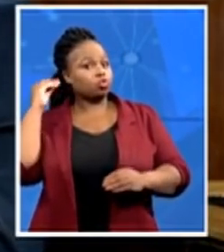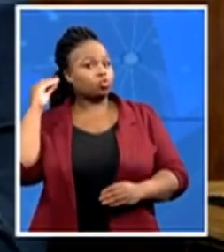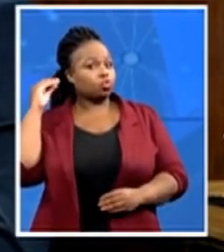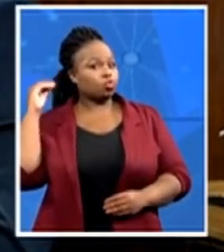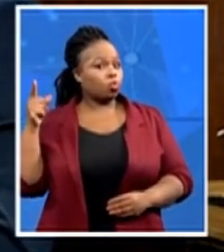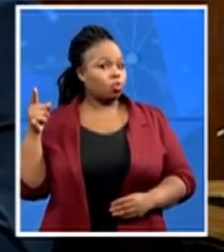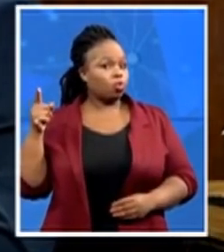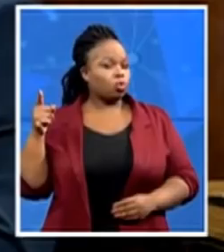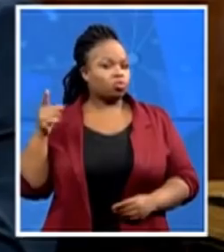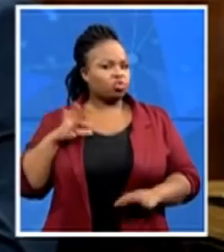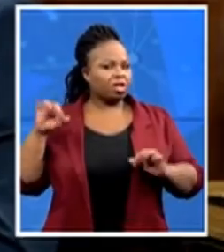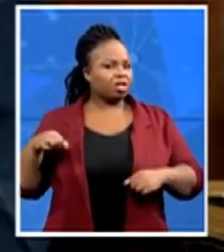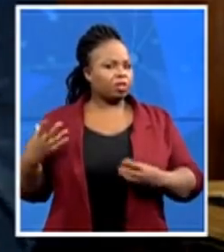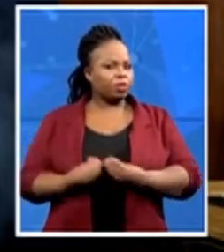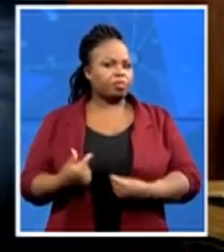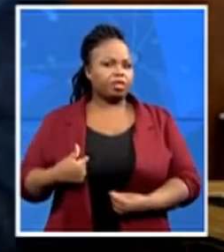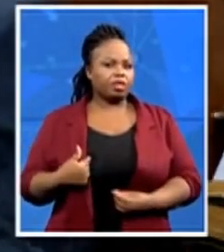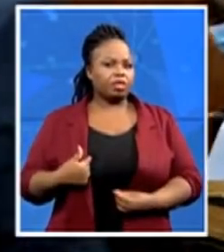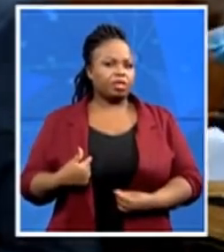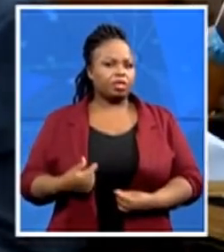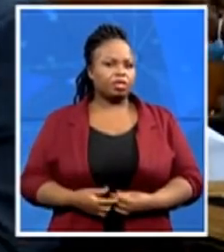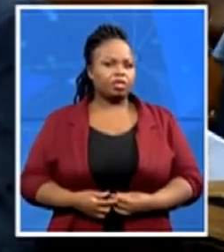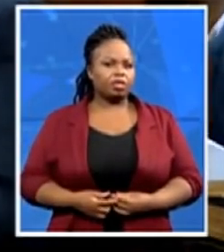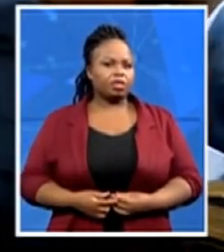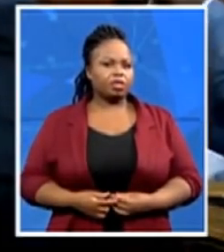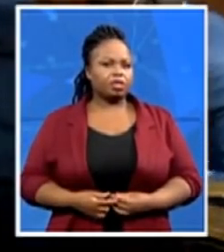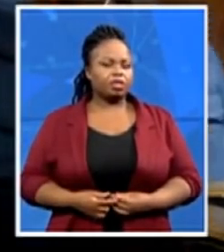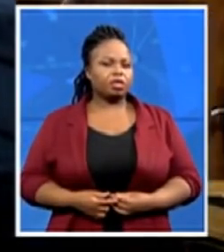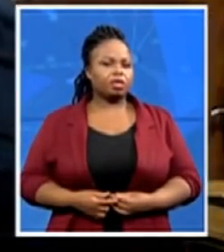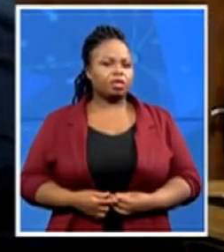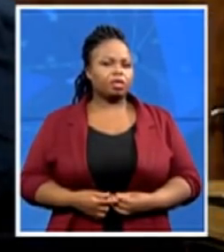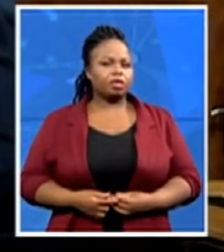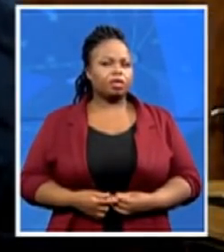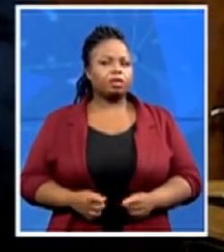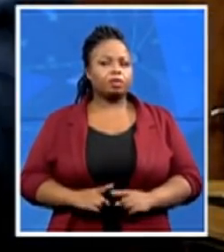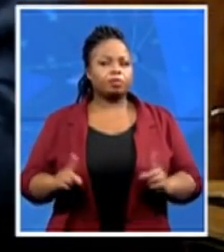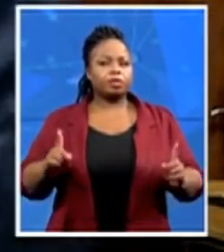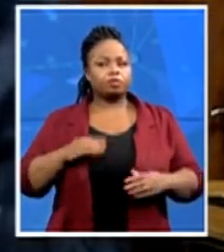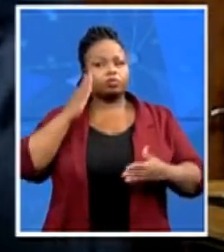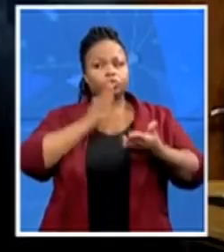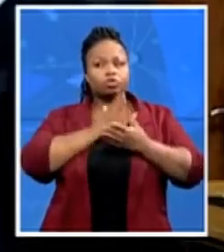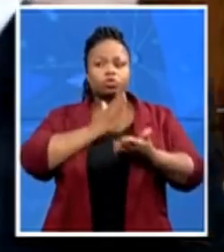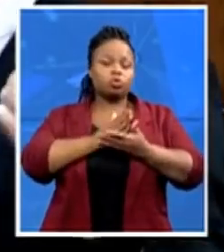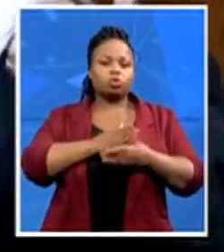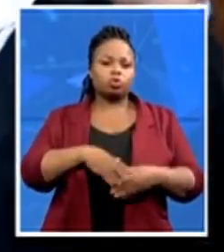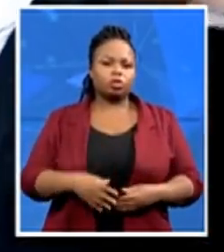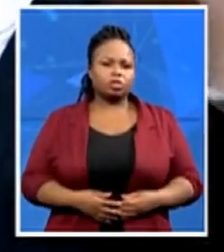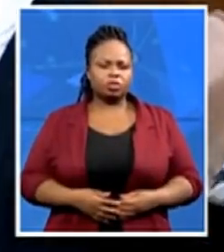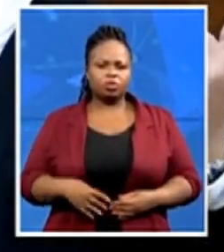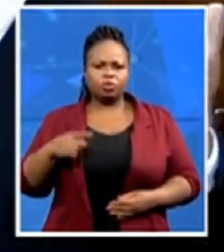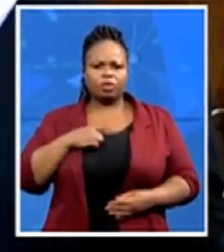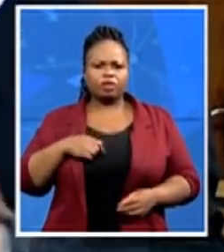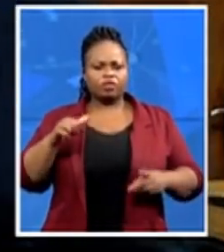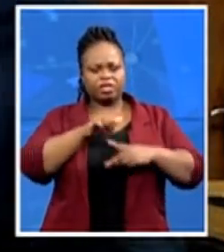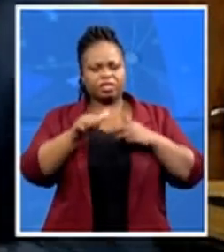surely any factor doesn't mean any factor. It's obviously with regard to that subsection, because other subsections refer the same.